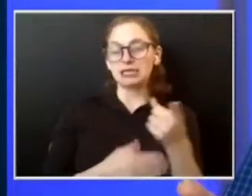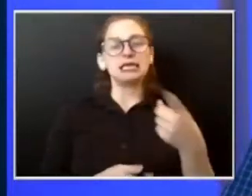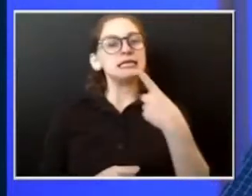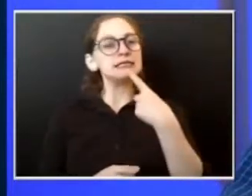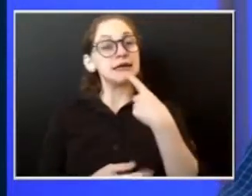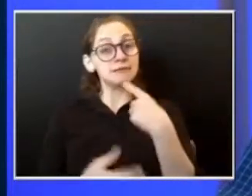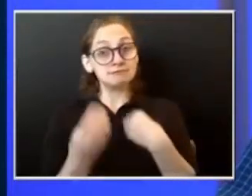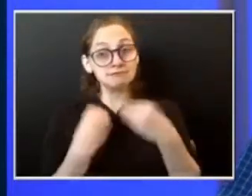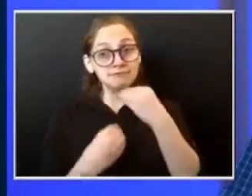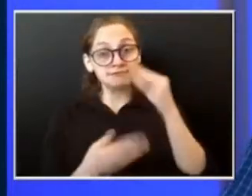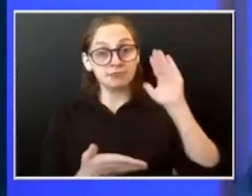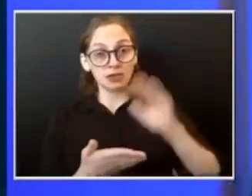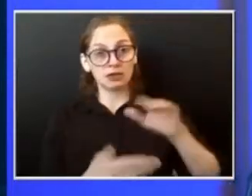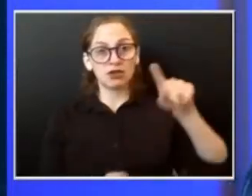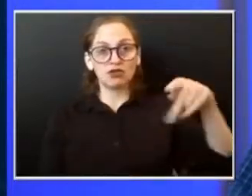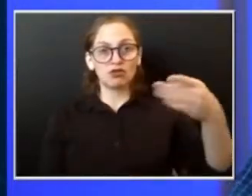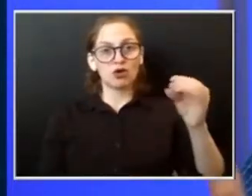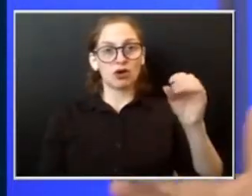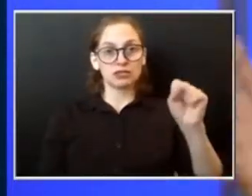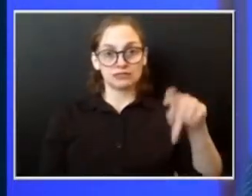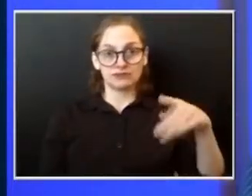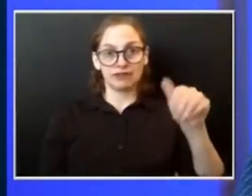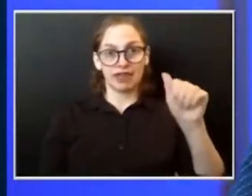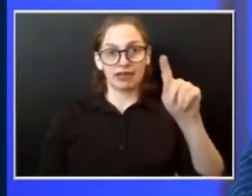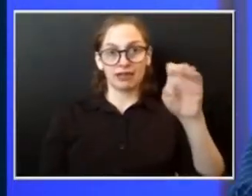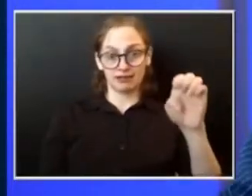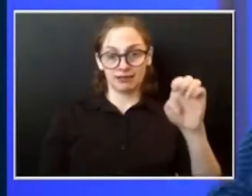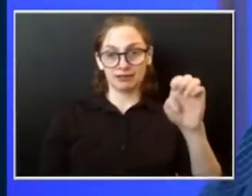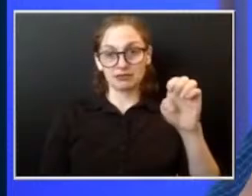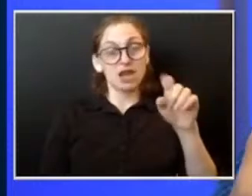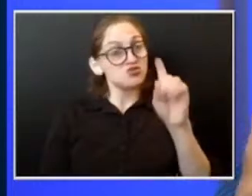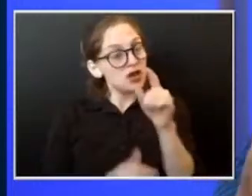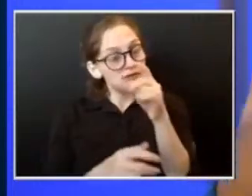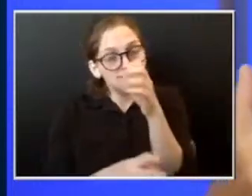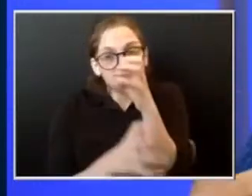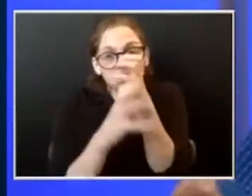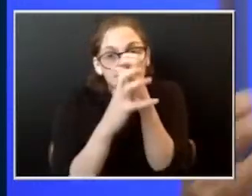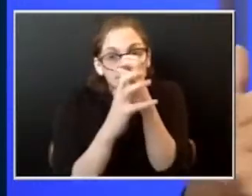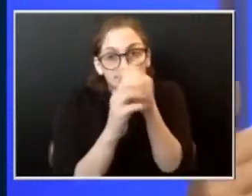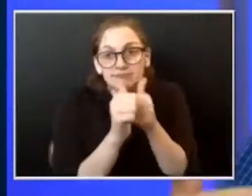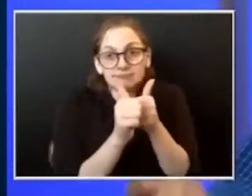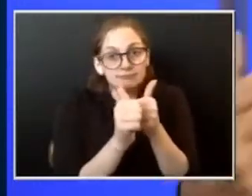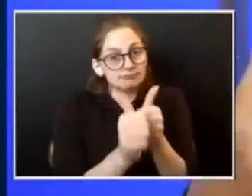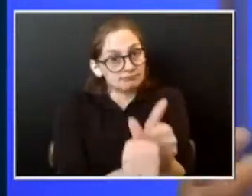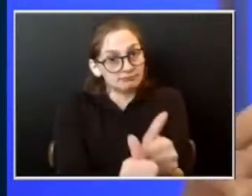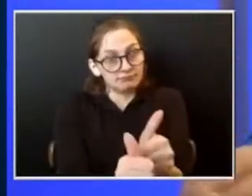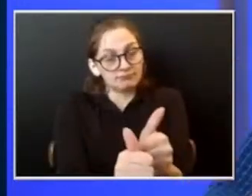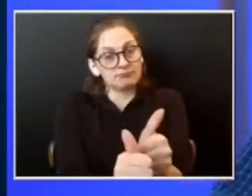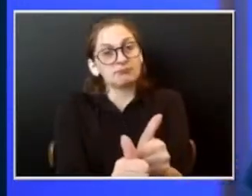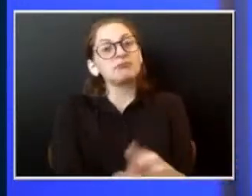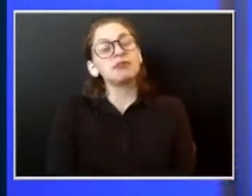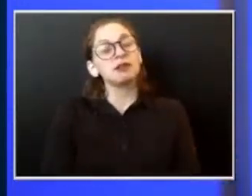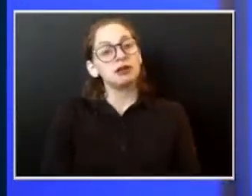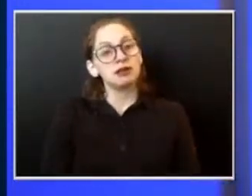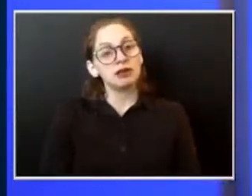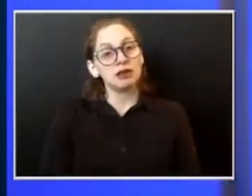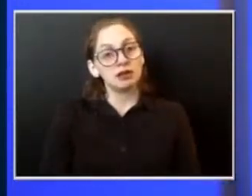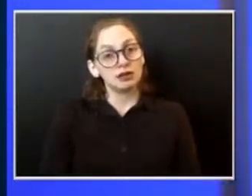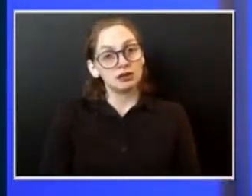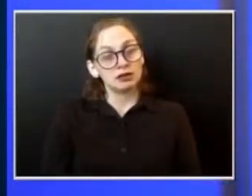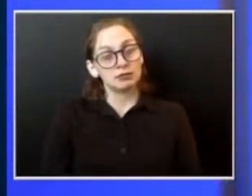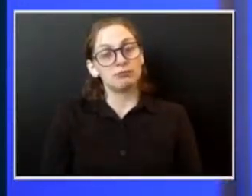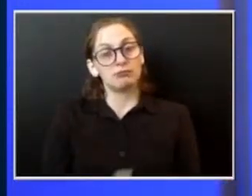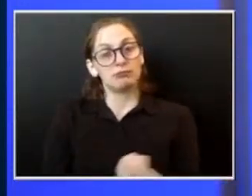be good, don't deviate, because once you get 9 and look at what's happening to your